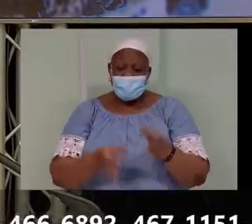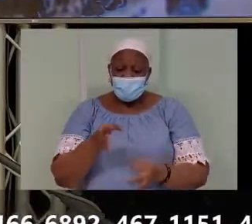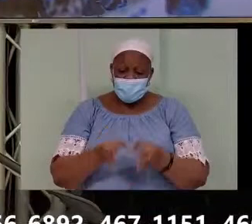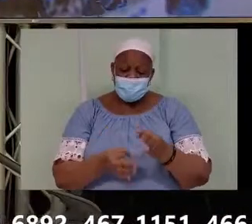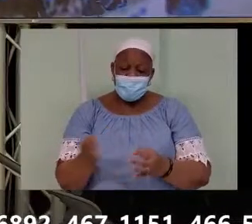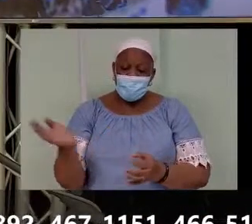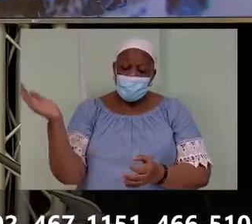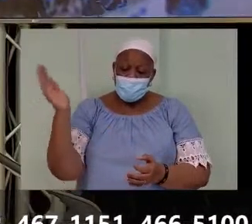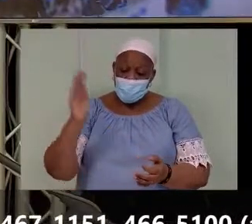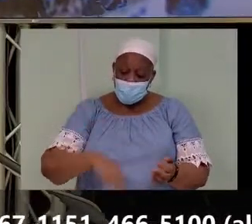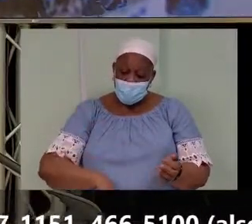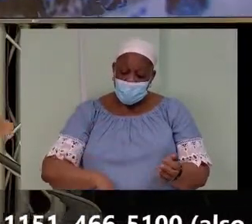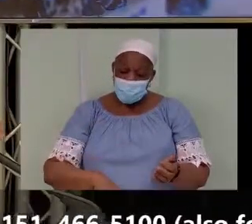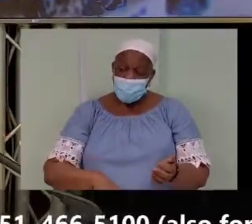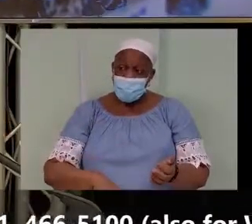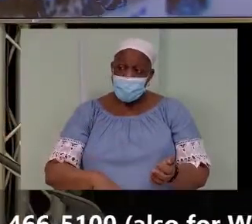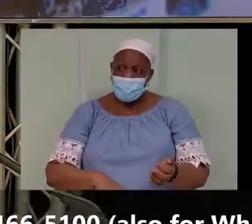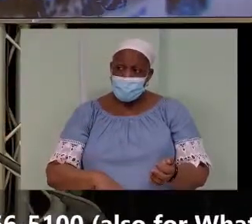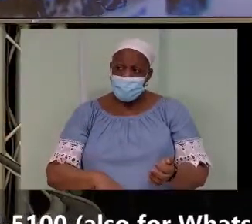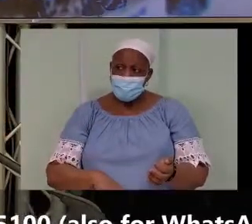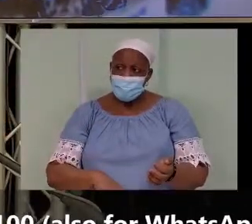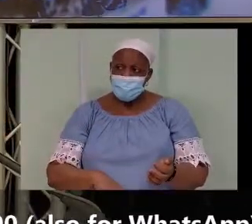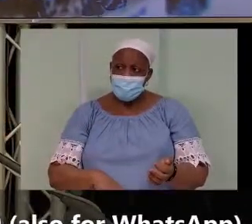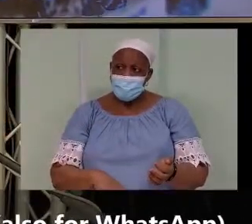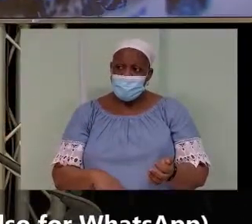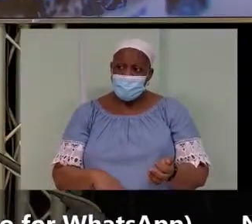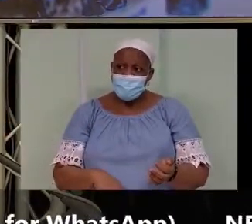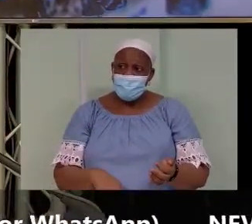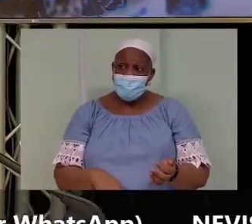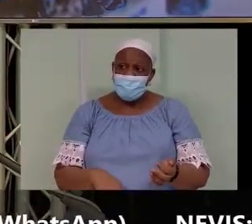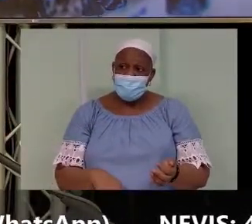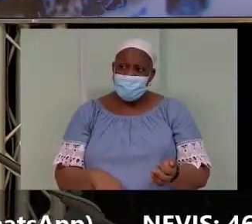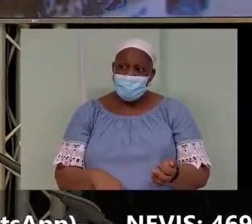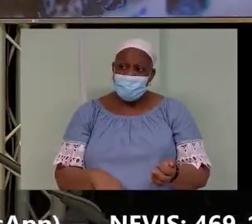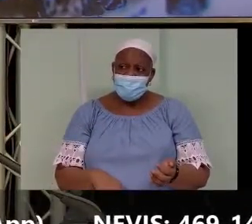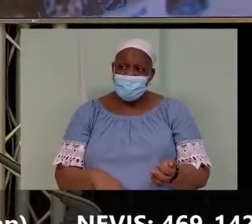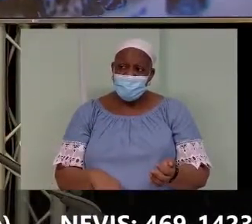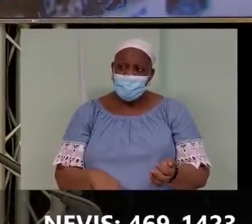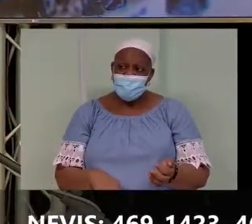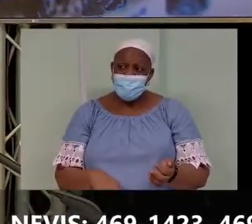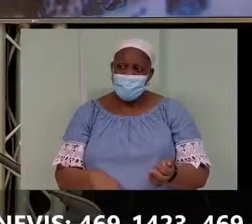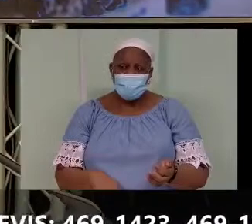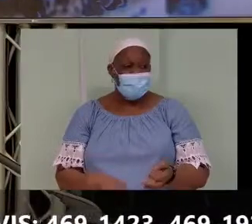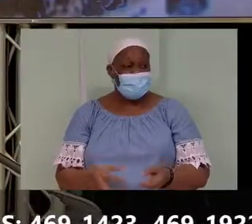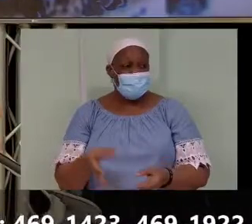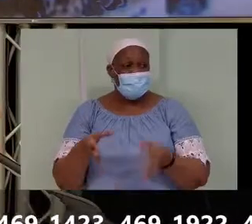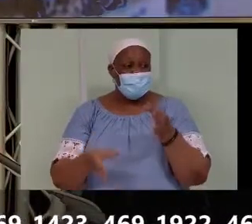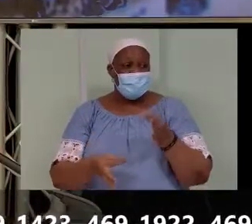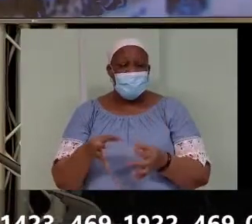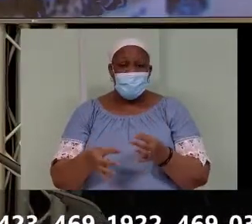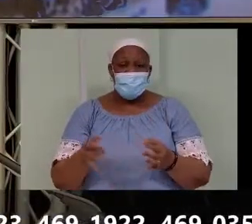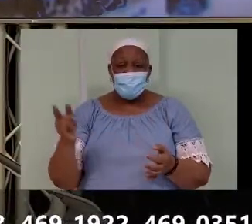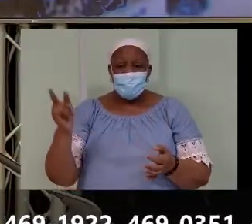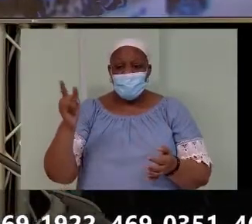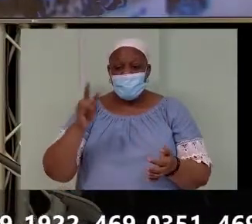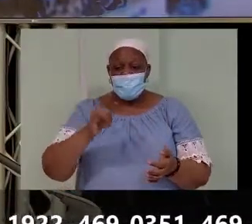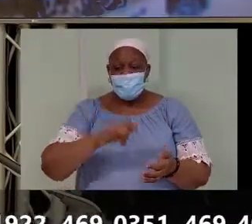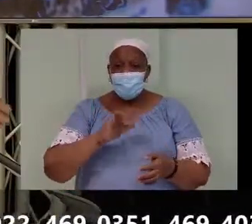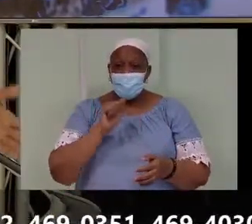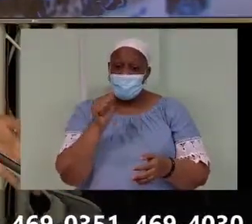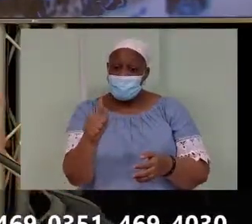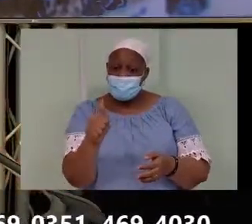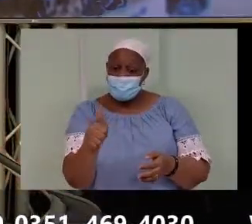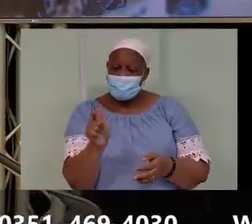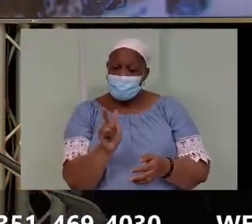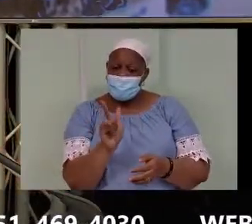coming in, you need to stay at least 14 days. If, for example, you're coming on your own private jet and you